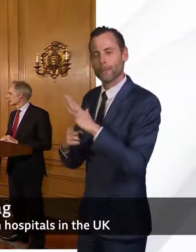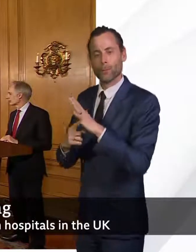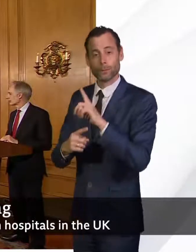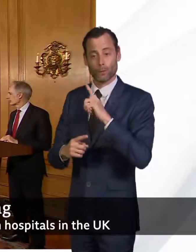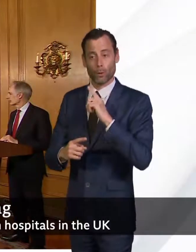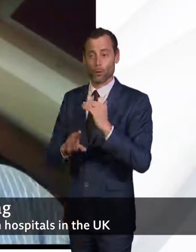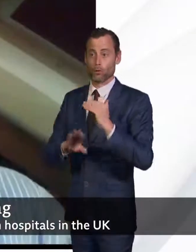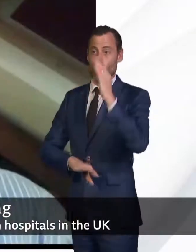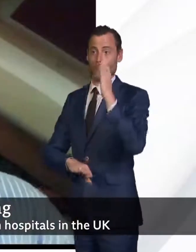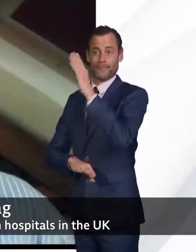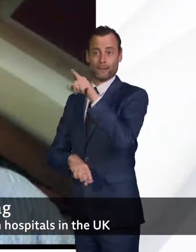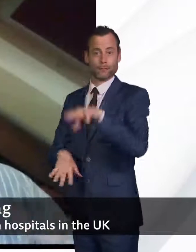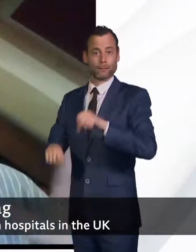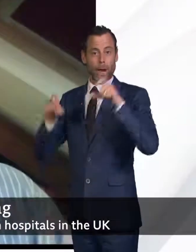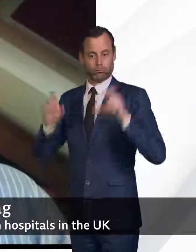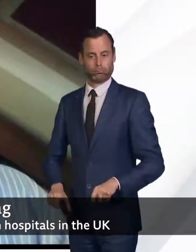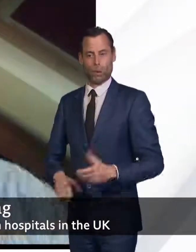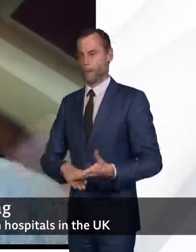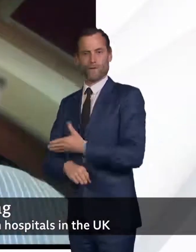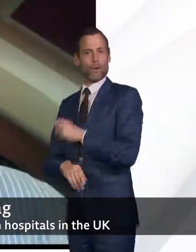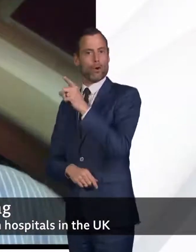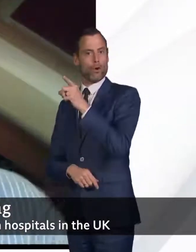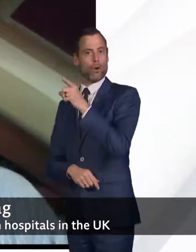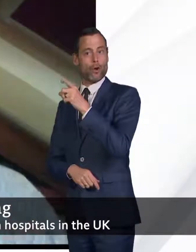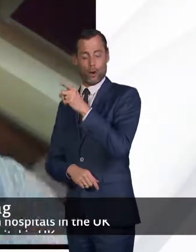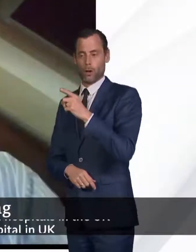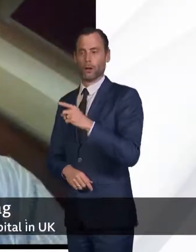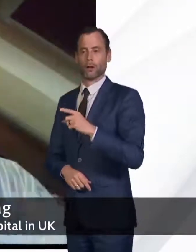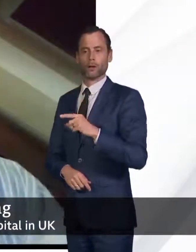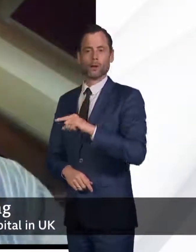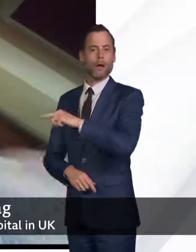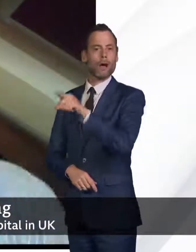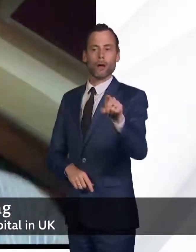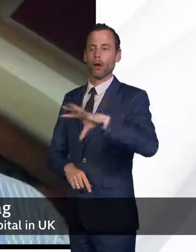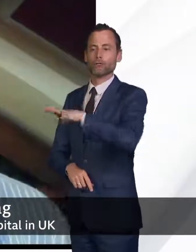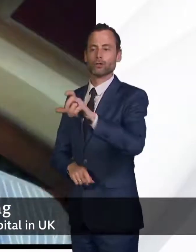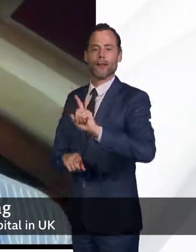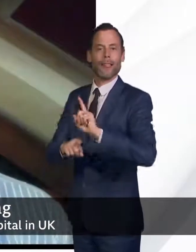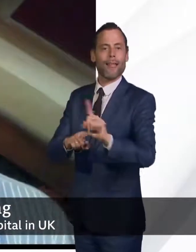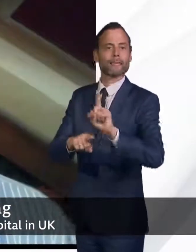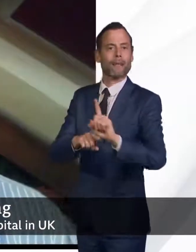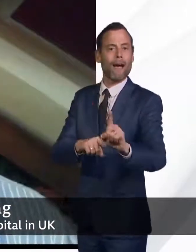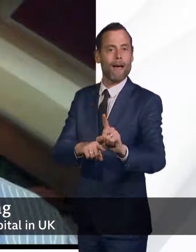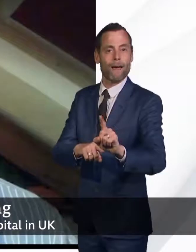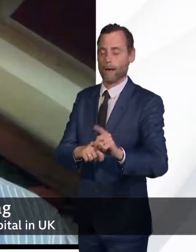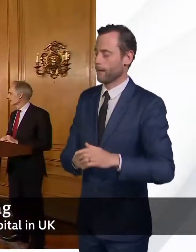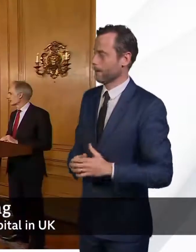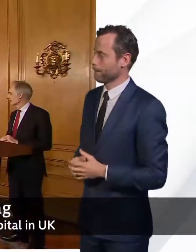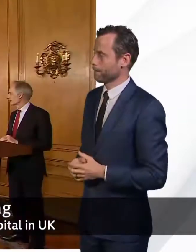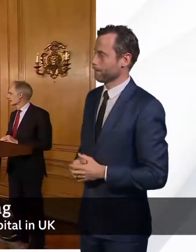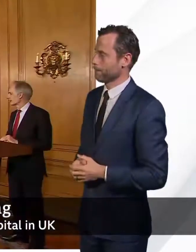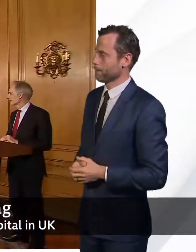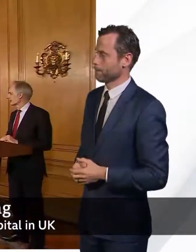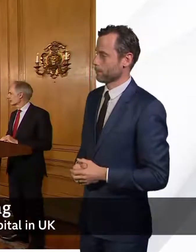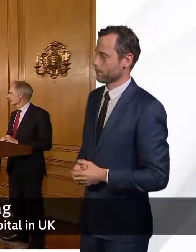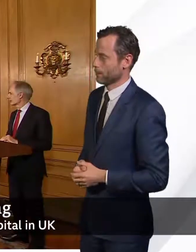parts of the country might be eased from the lockdown at different times because of the time lag. Yeah. Or will we all be under the lockdown at the same time together? So that